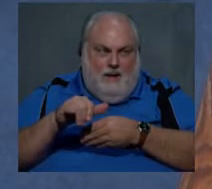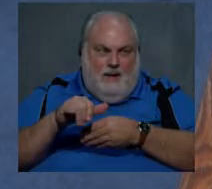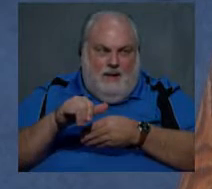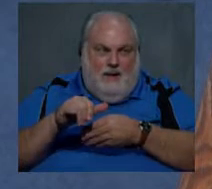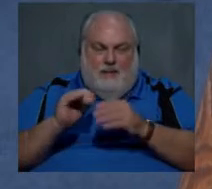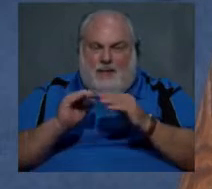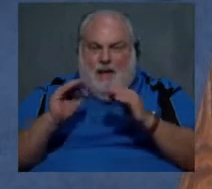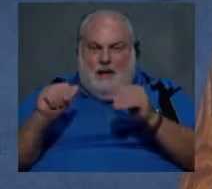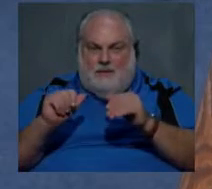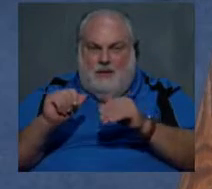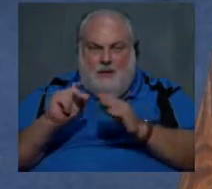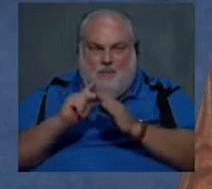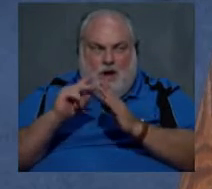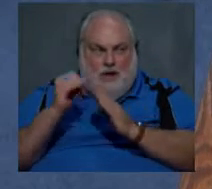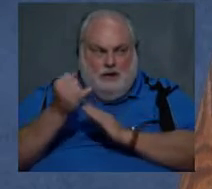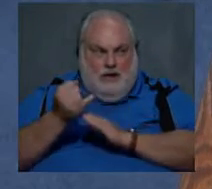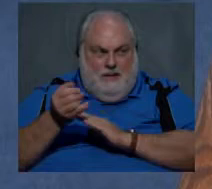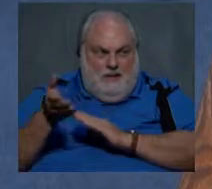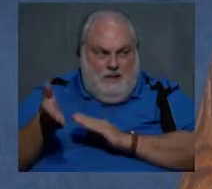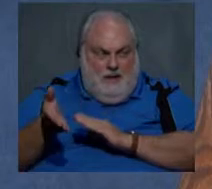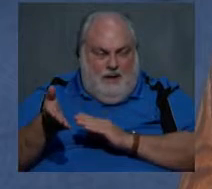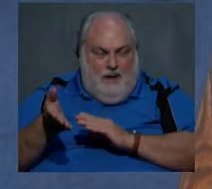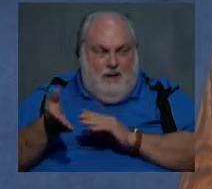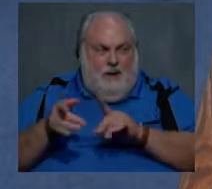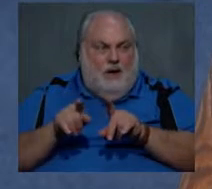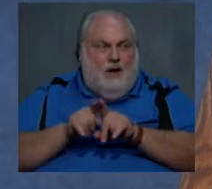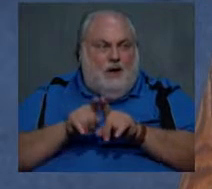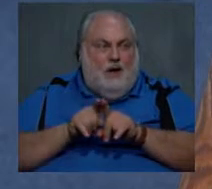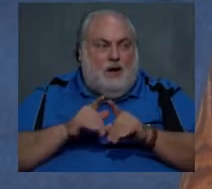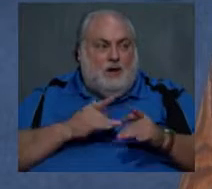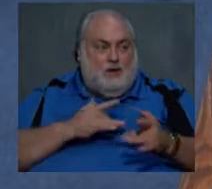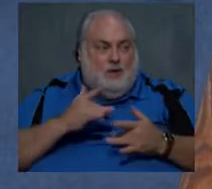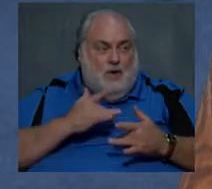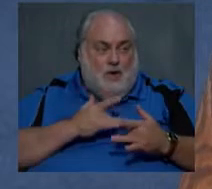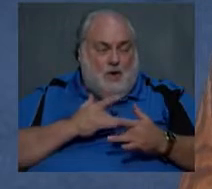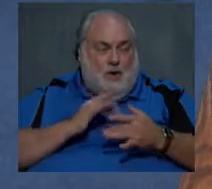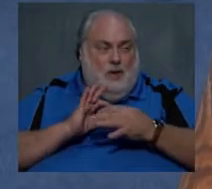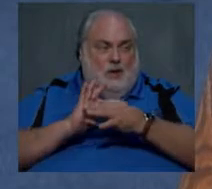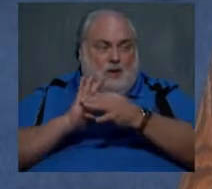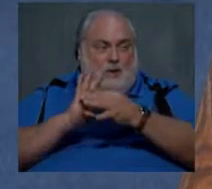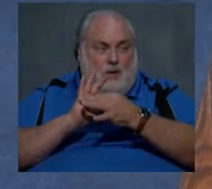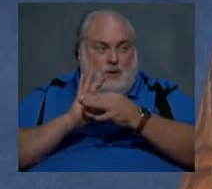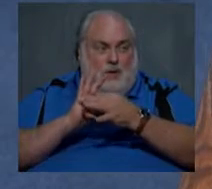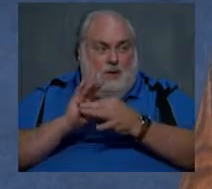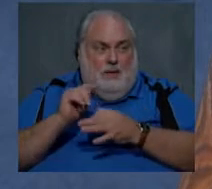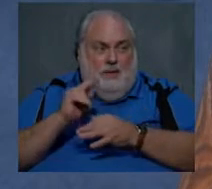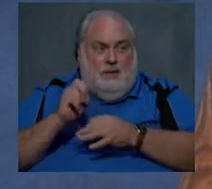housing project there. We would also have some concern concerning